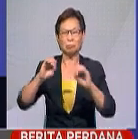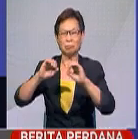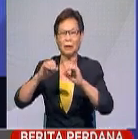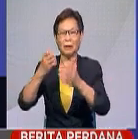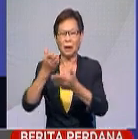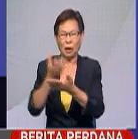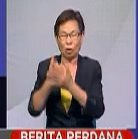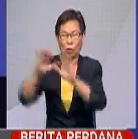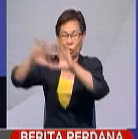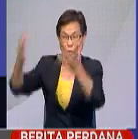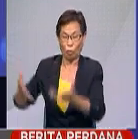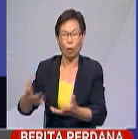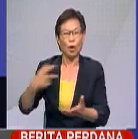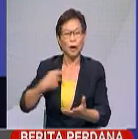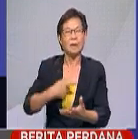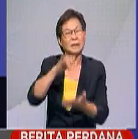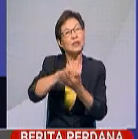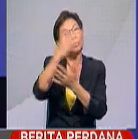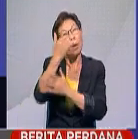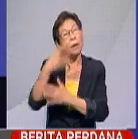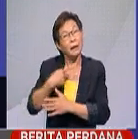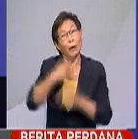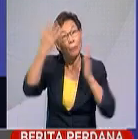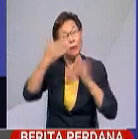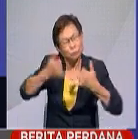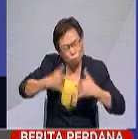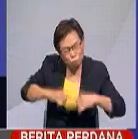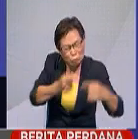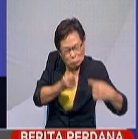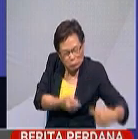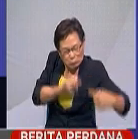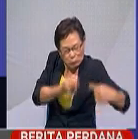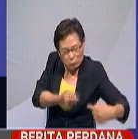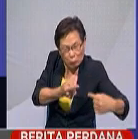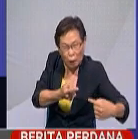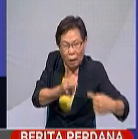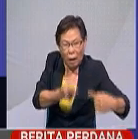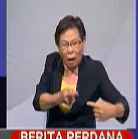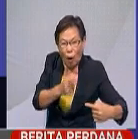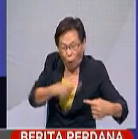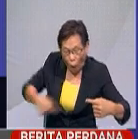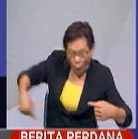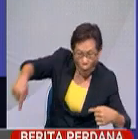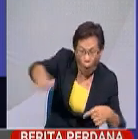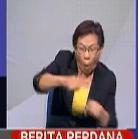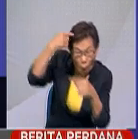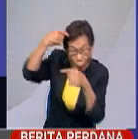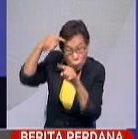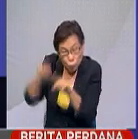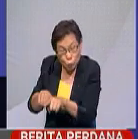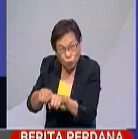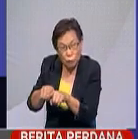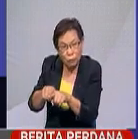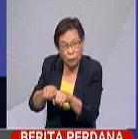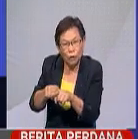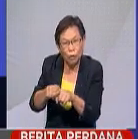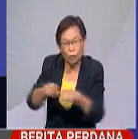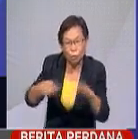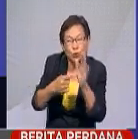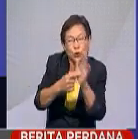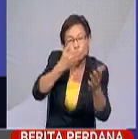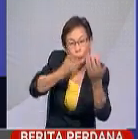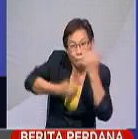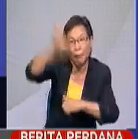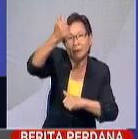we continue to strive individually and collectively every day to outperform